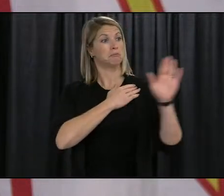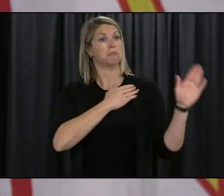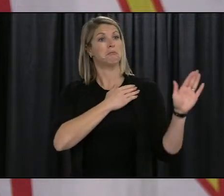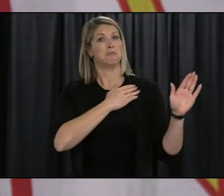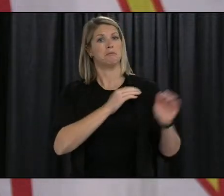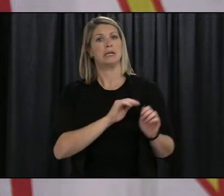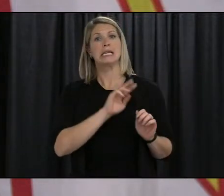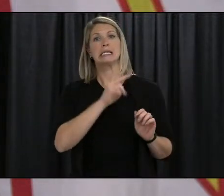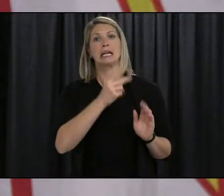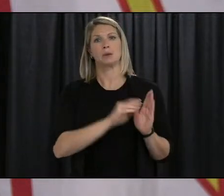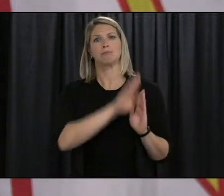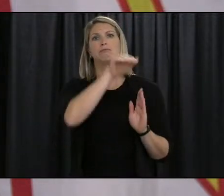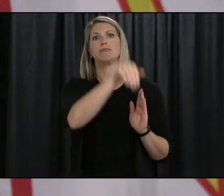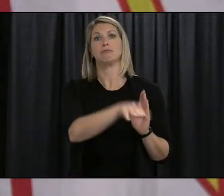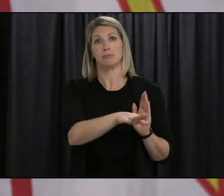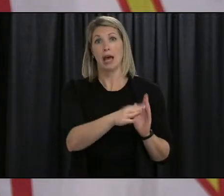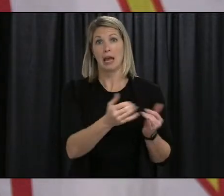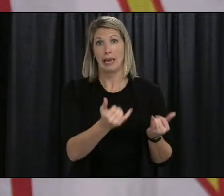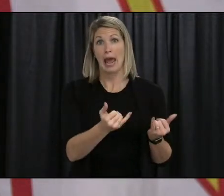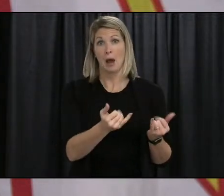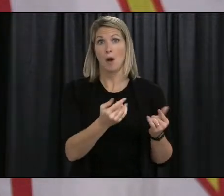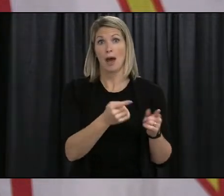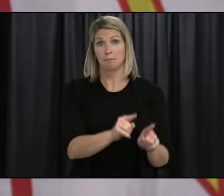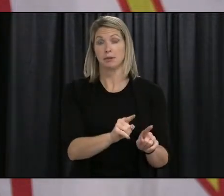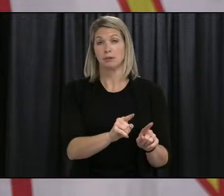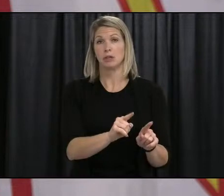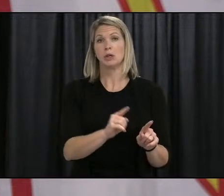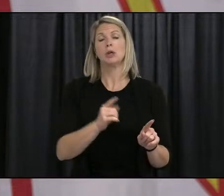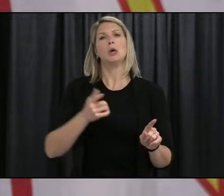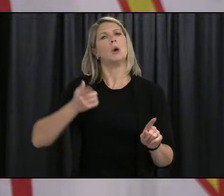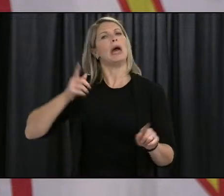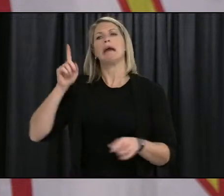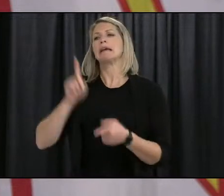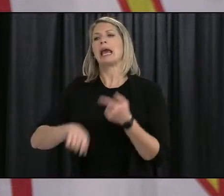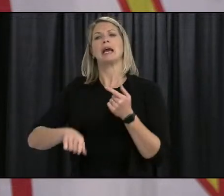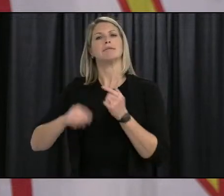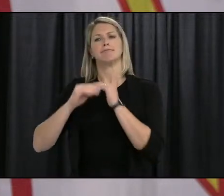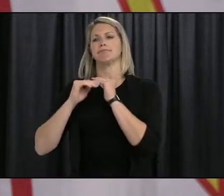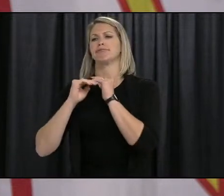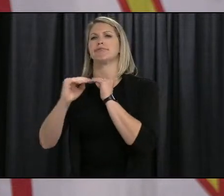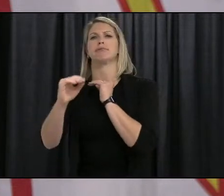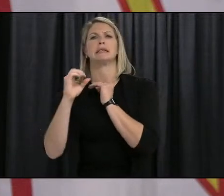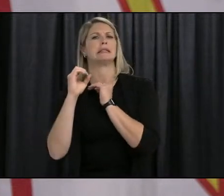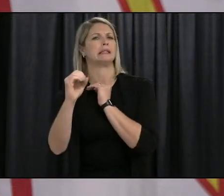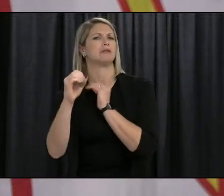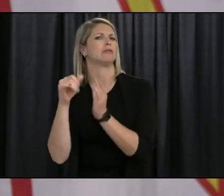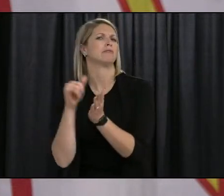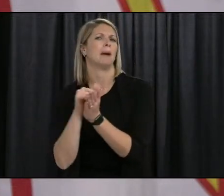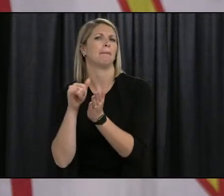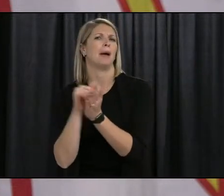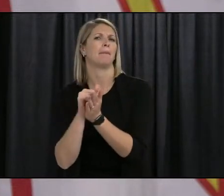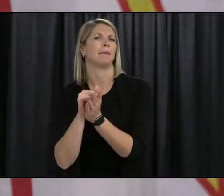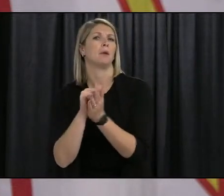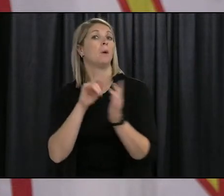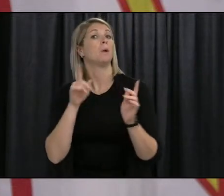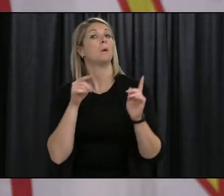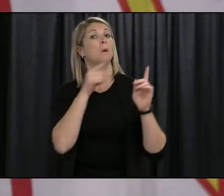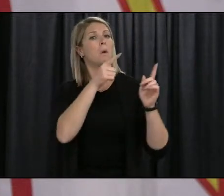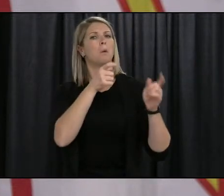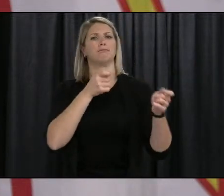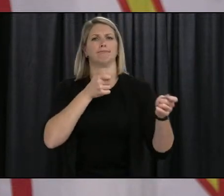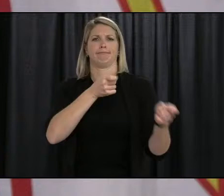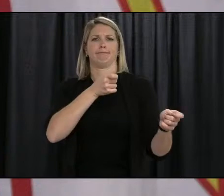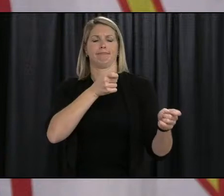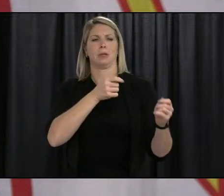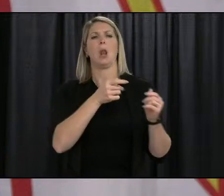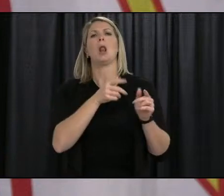we cannot prevent all new cases of the virus, we can certainly continue our collective efforts to keep our numbers low and manageable. Our public health officials